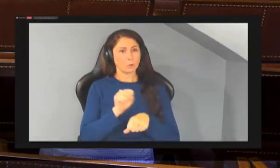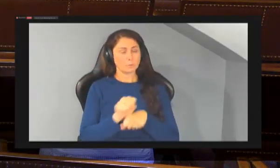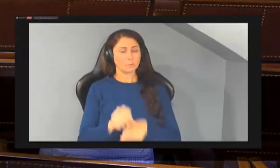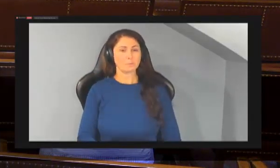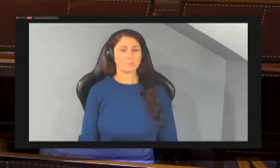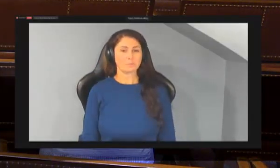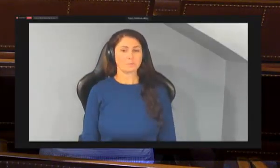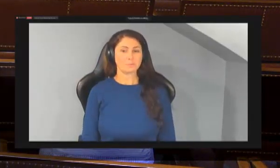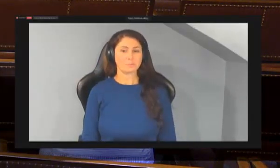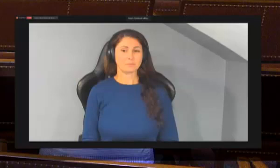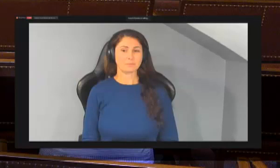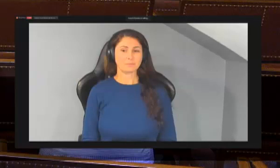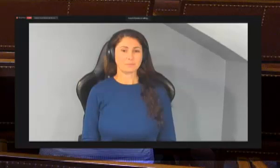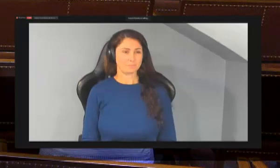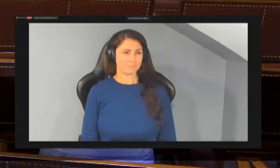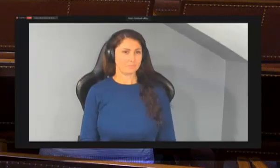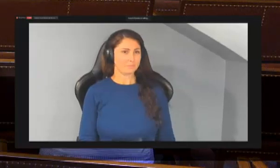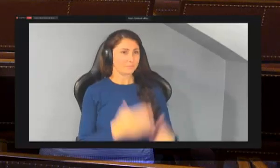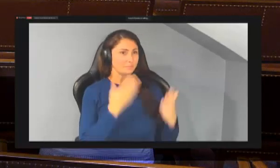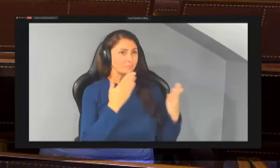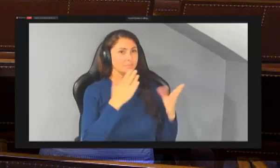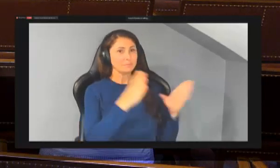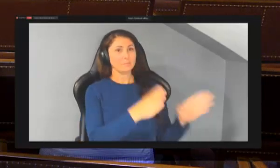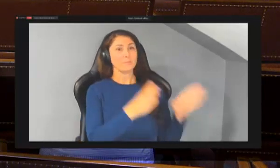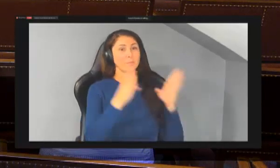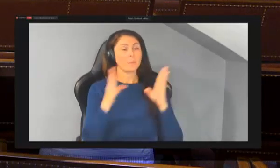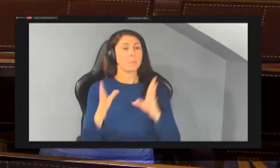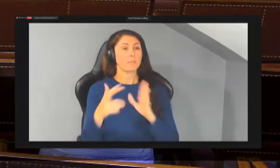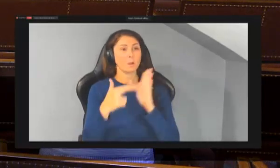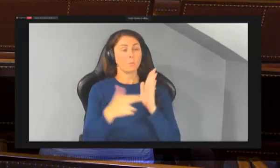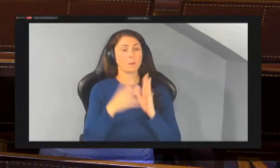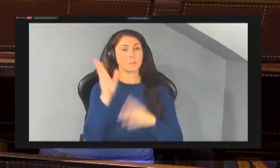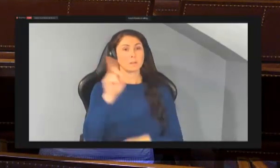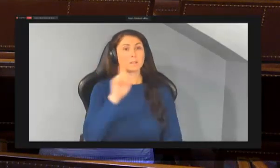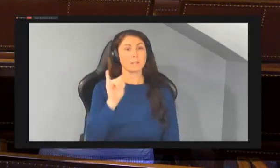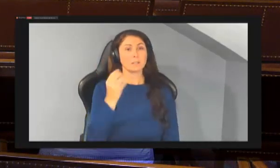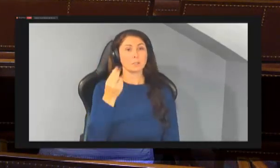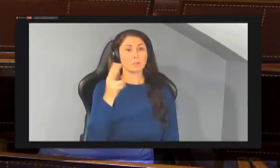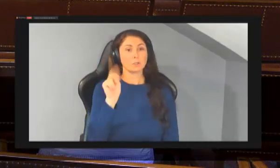2023-1845. Let us. Thank you. Our next registered speaker is John Griffin.